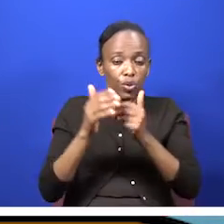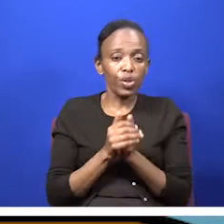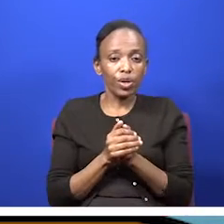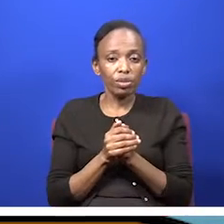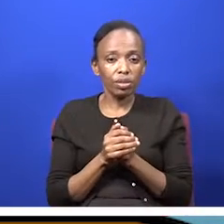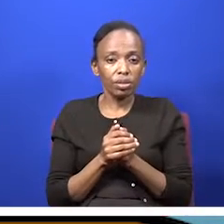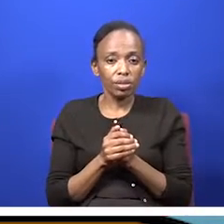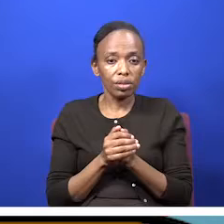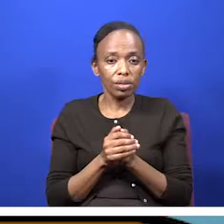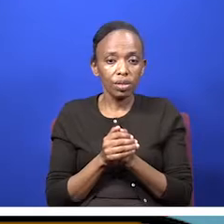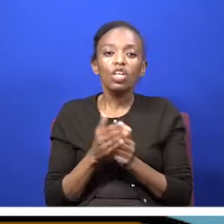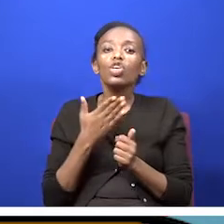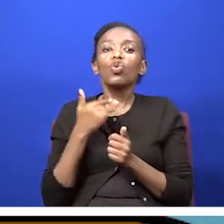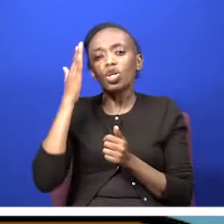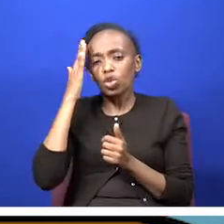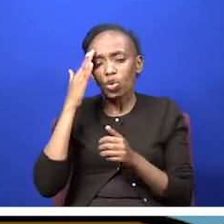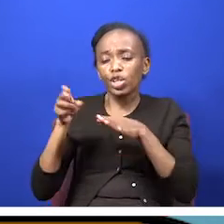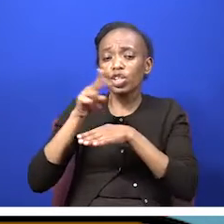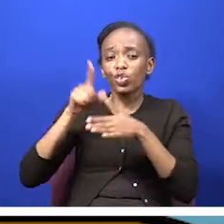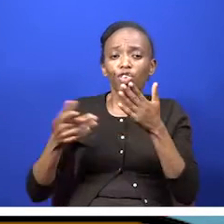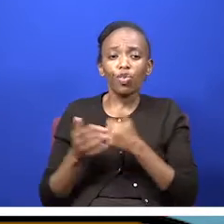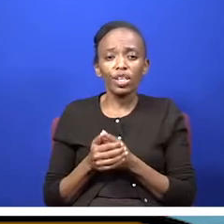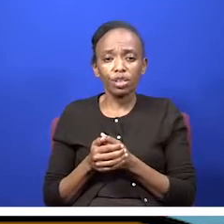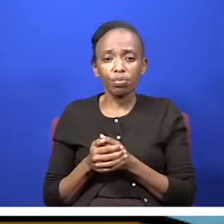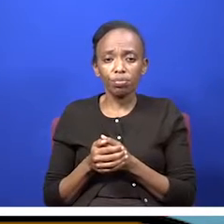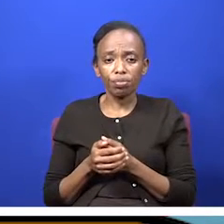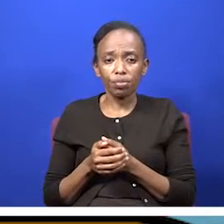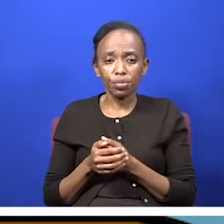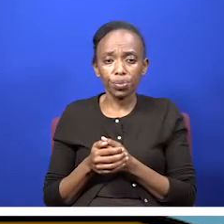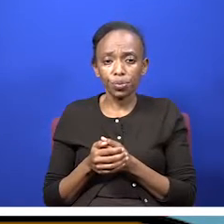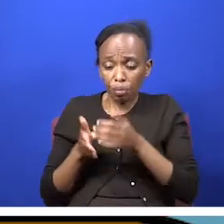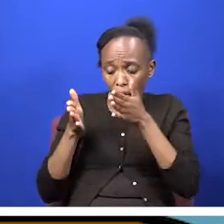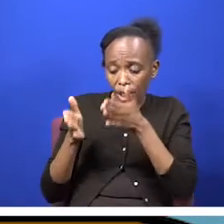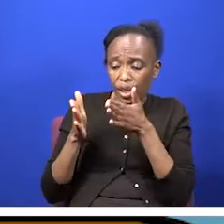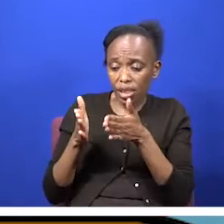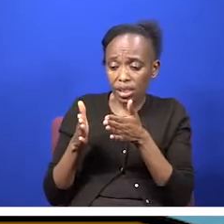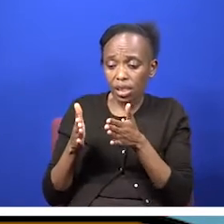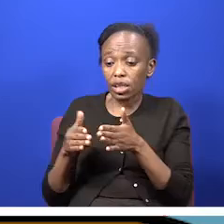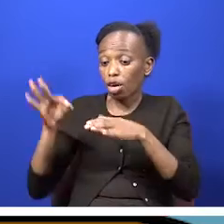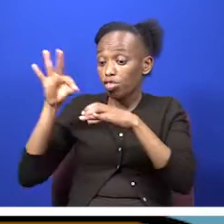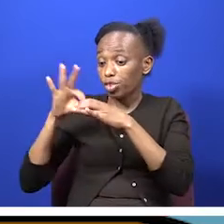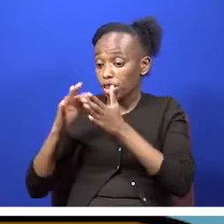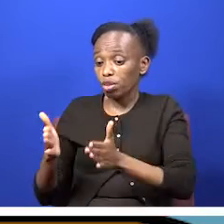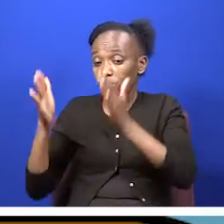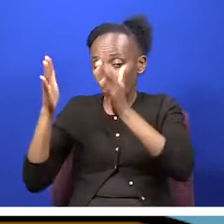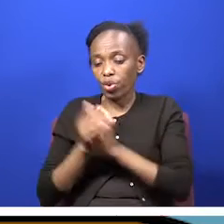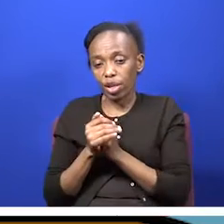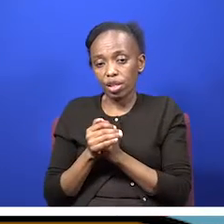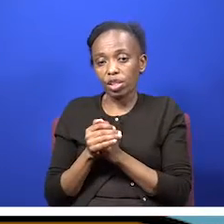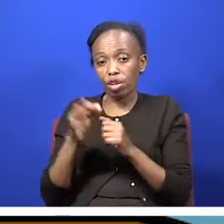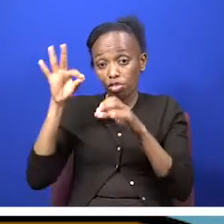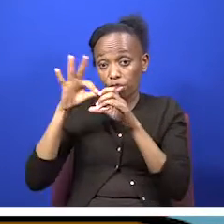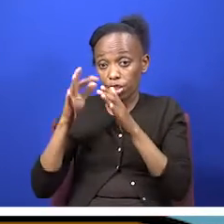A booth. A booth. Do you want to know what it's used for? Please tell us. Mm-hmm. This is a voting booth. It